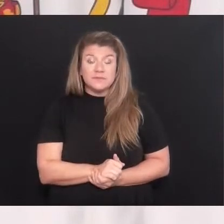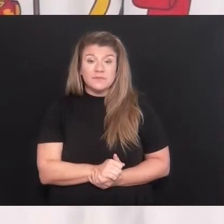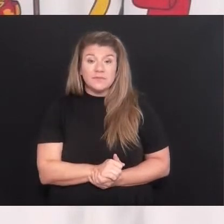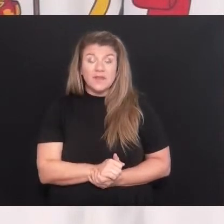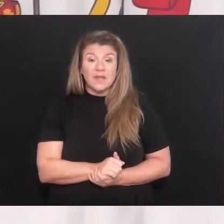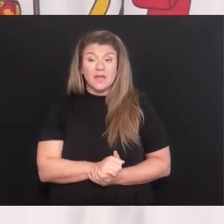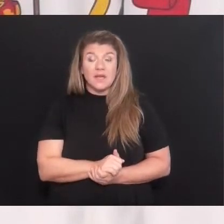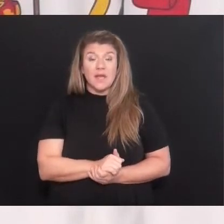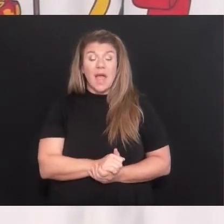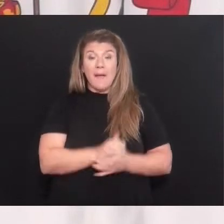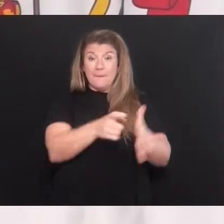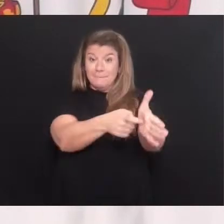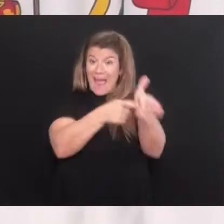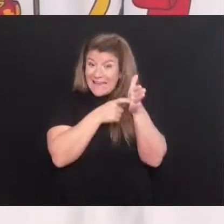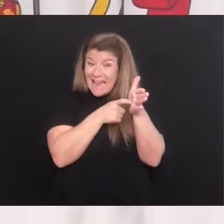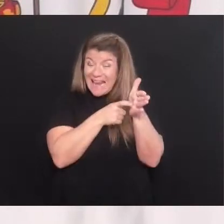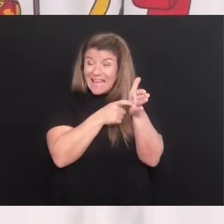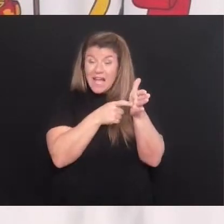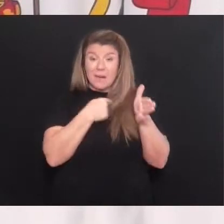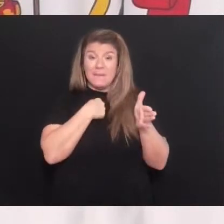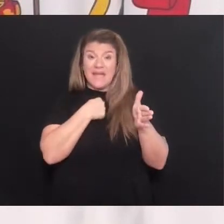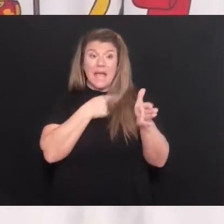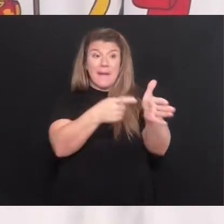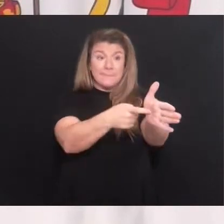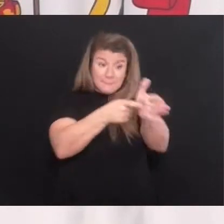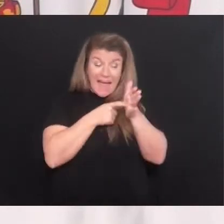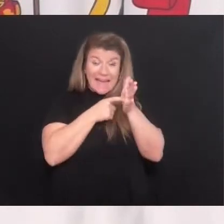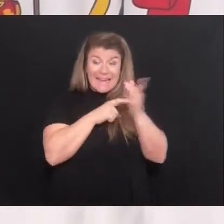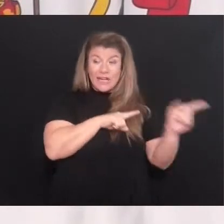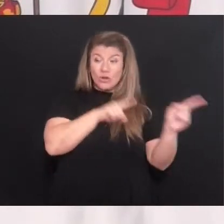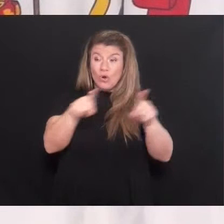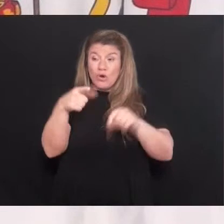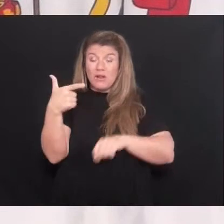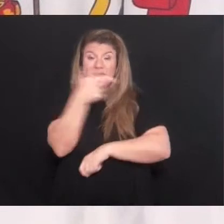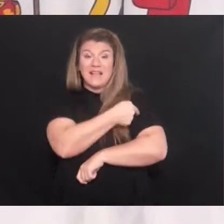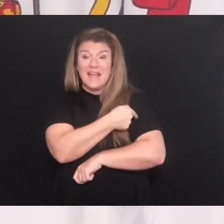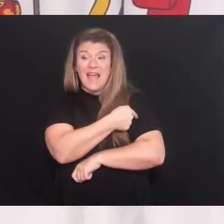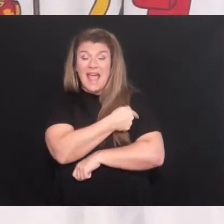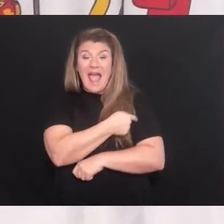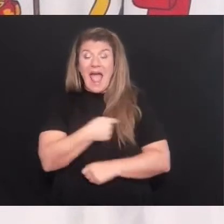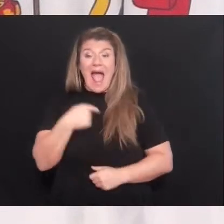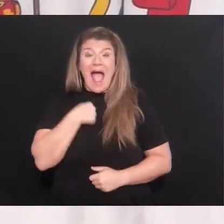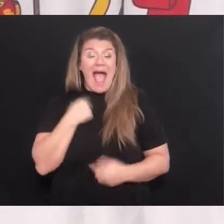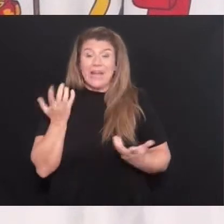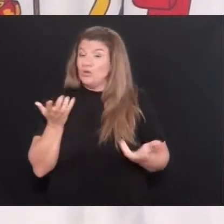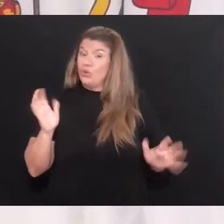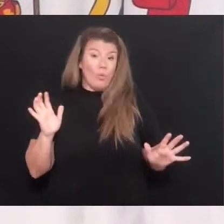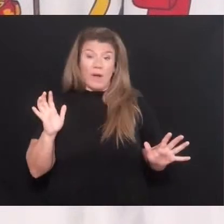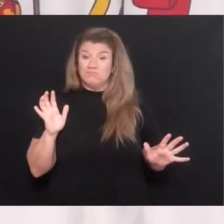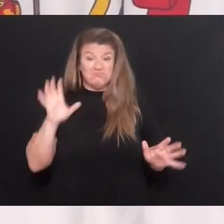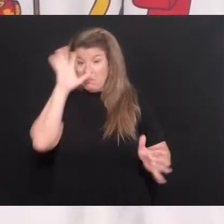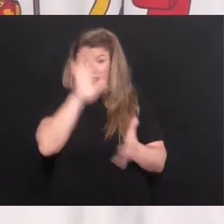Absolutely mandating, you to get your vaccination is something that I absolutely do not believe